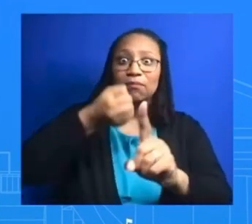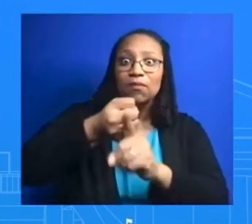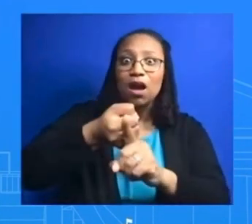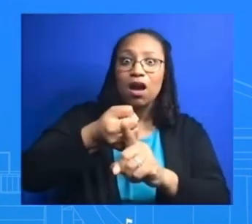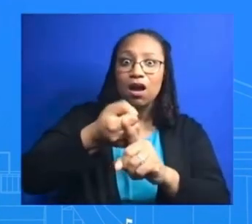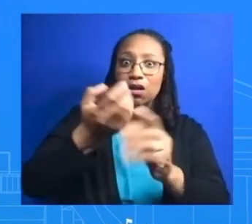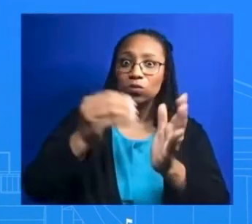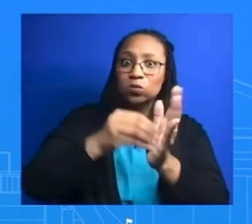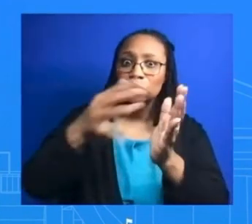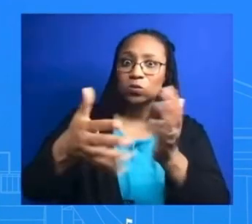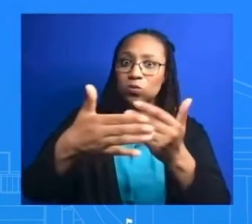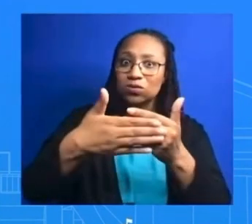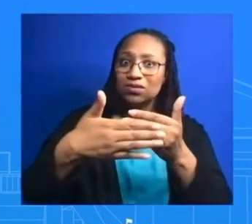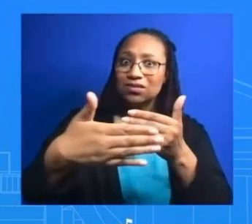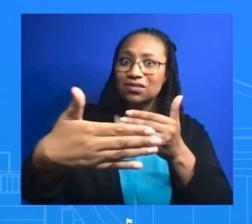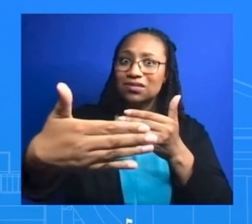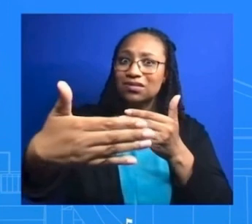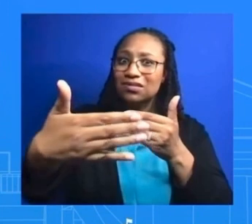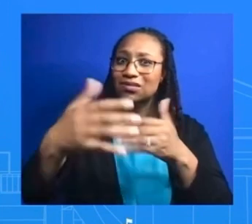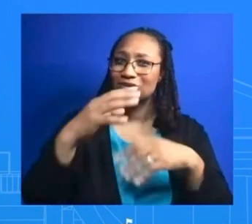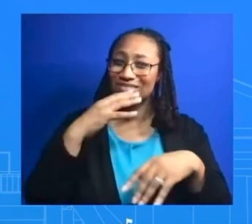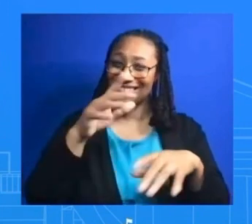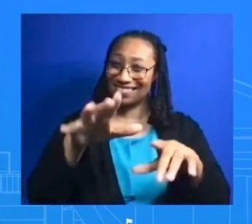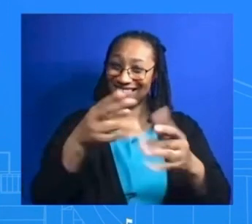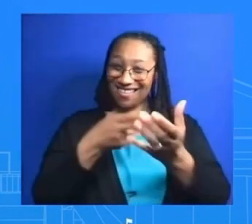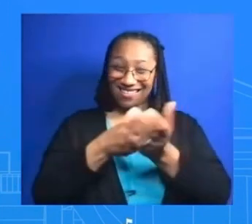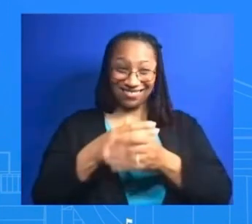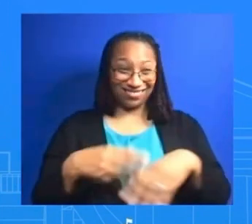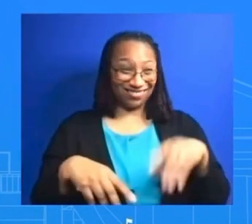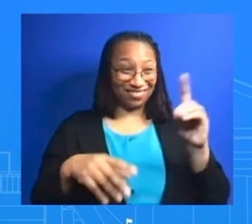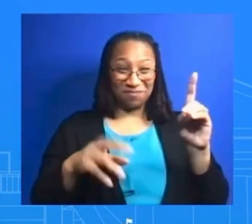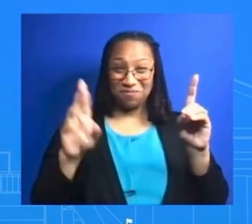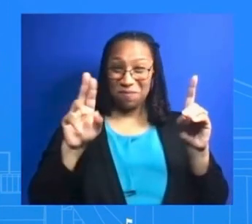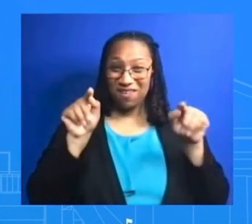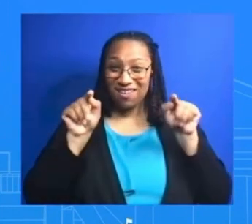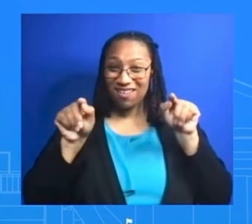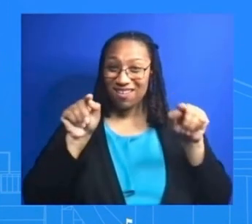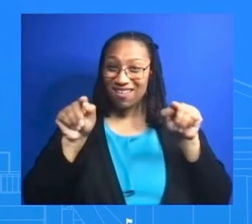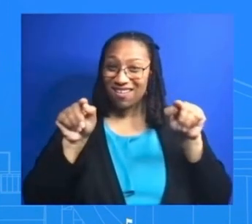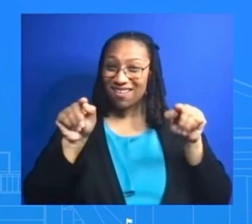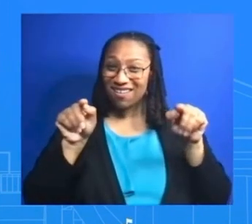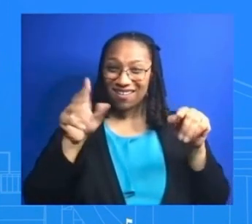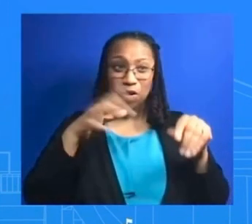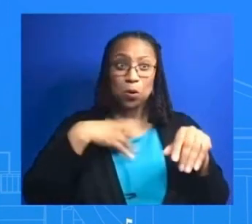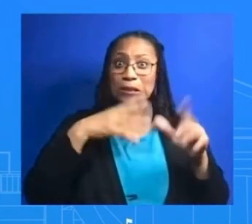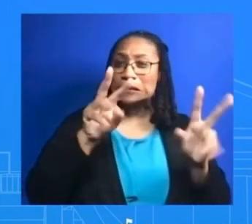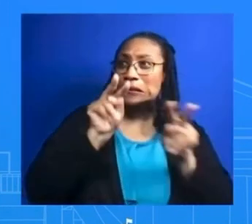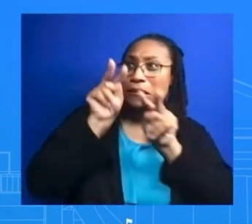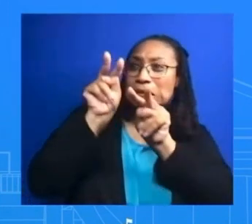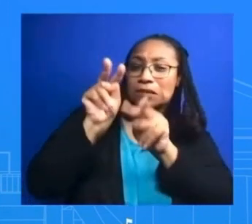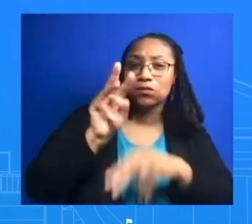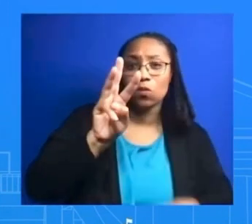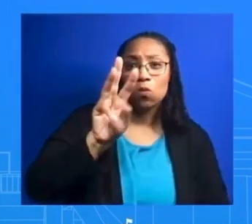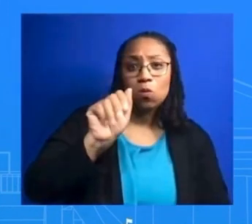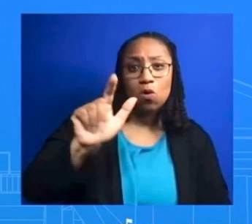the Wall Street beneficiaries of these runaway interest rates and these runaway debts.